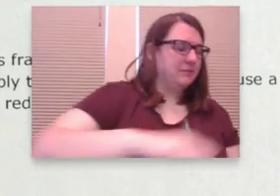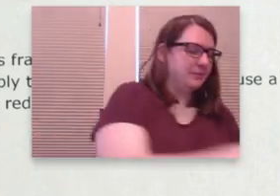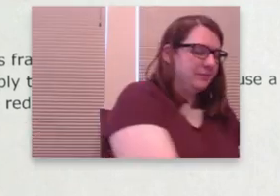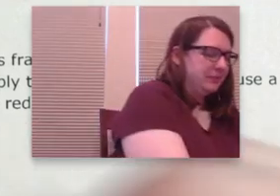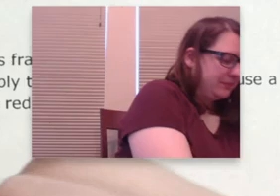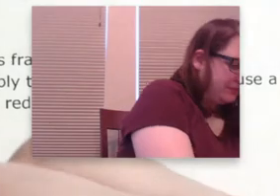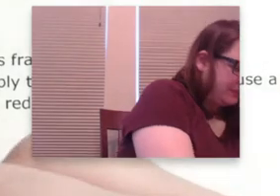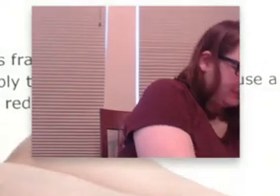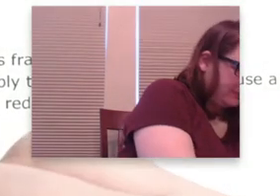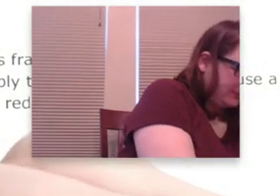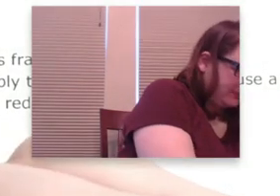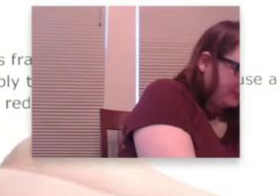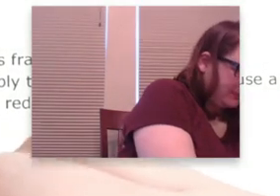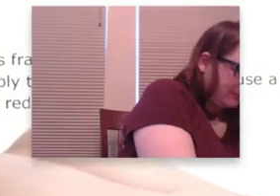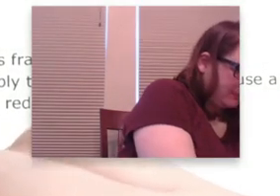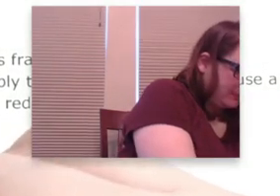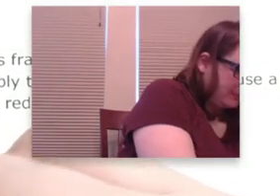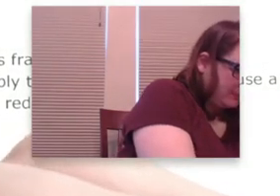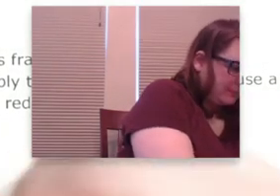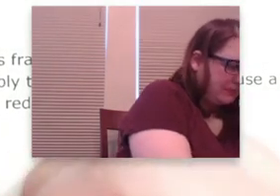20.